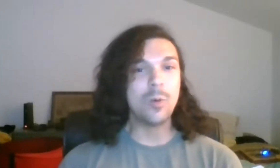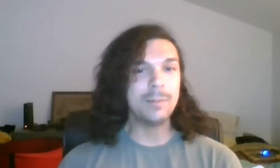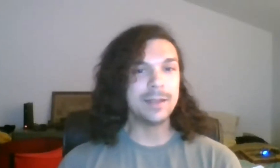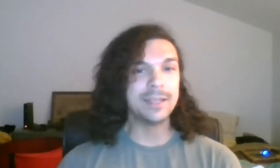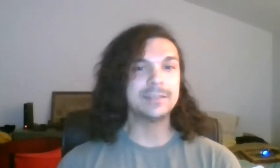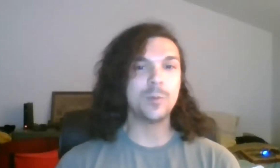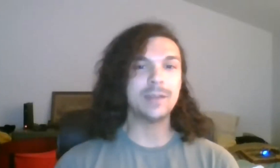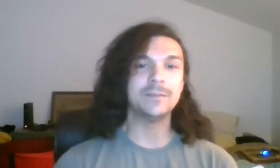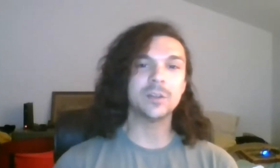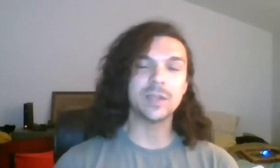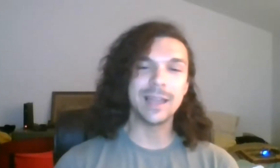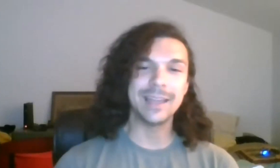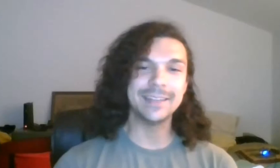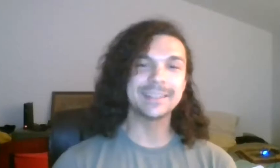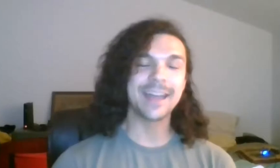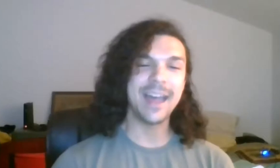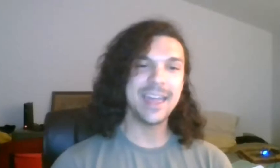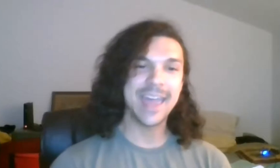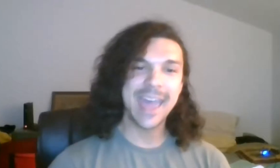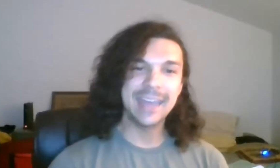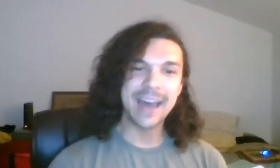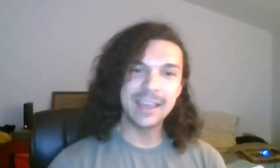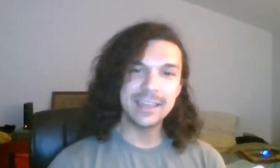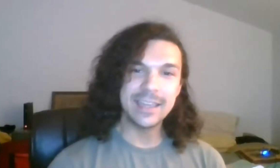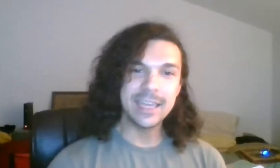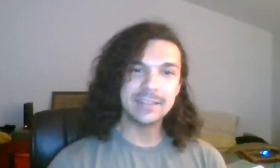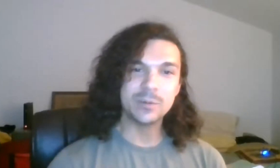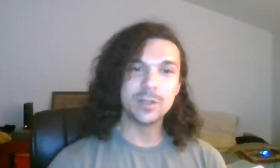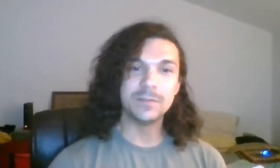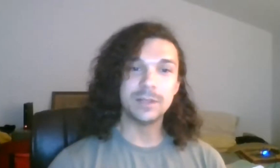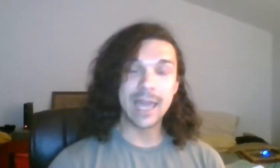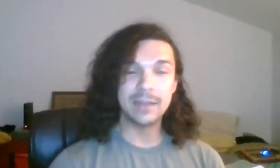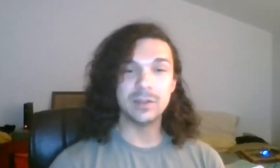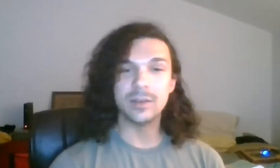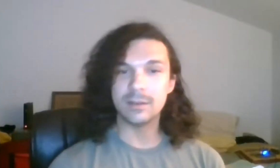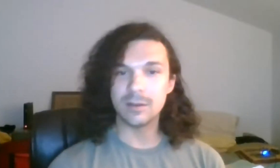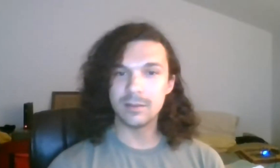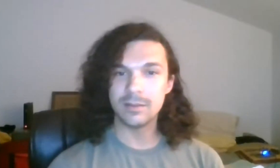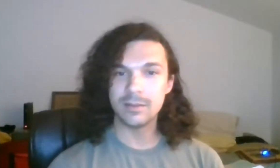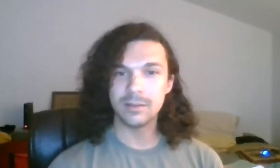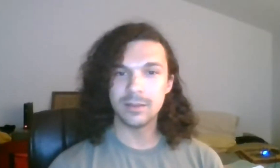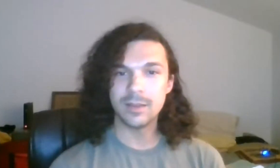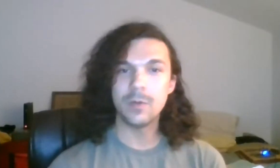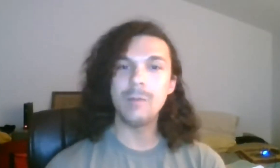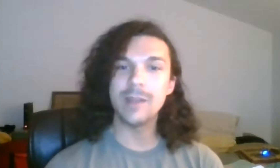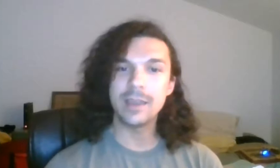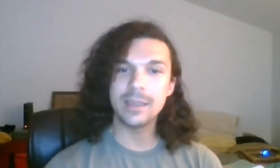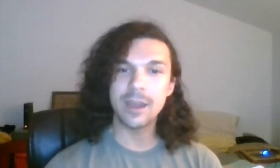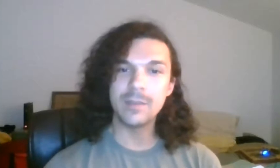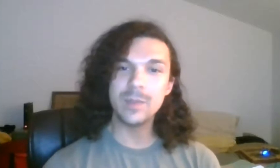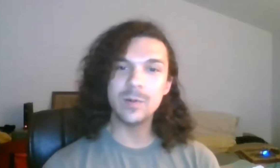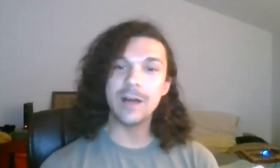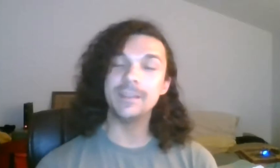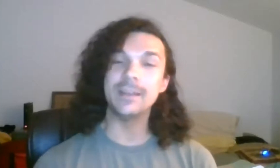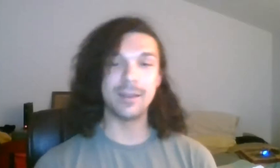language, Waban is the white flickering light in the sky, and Aki is the word for land or the earth. The Wabanaki